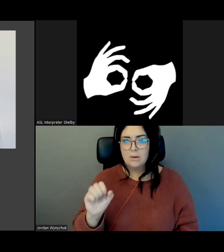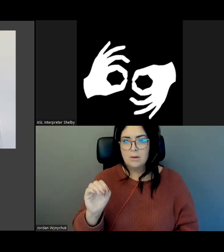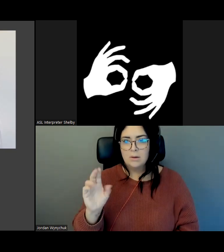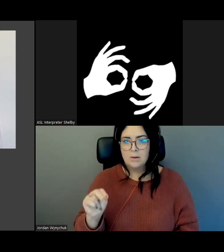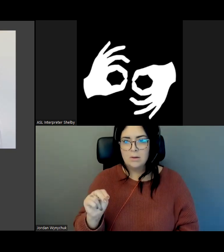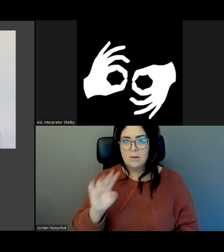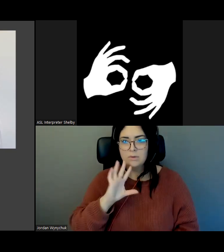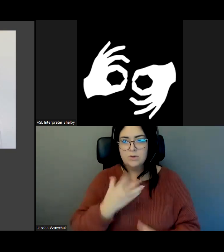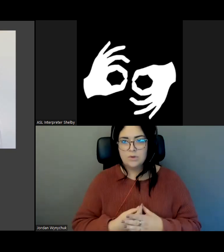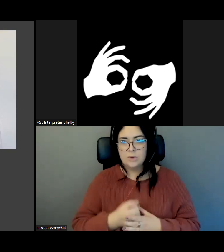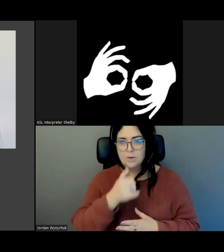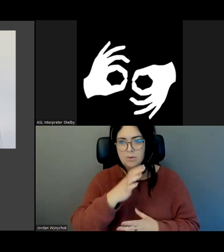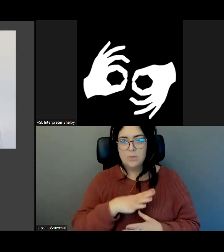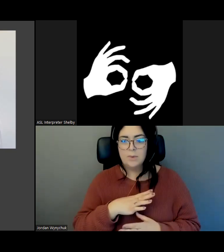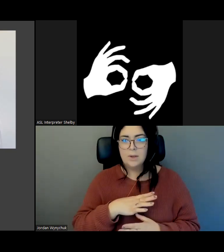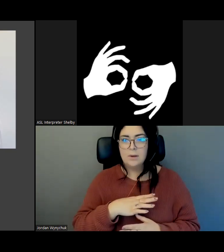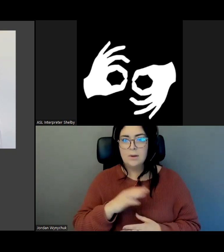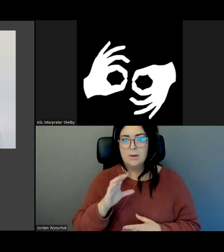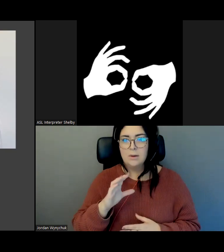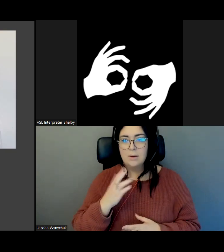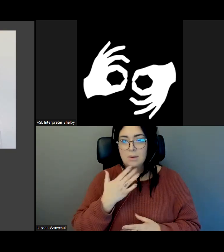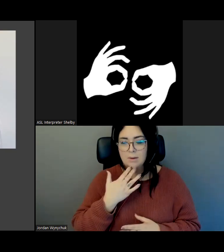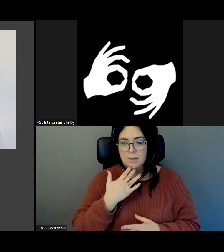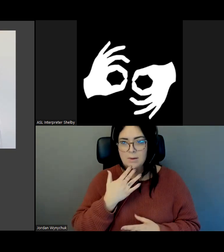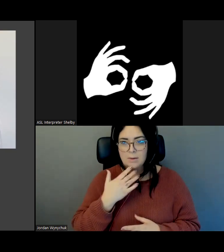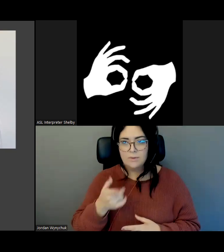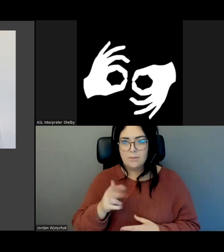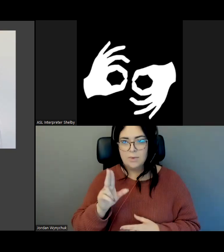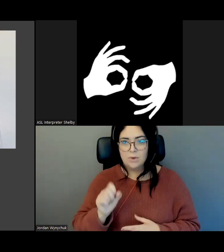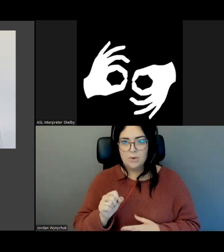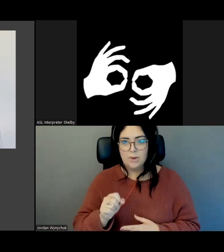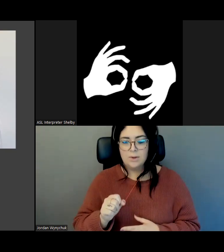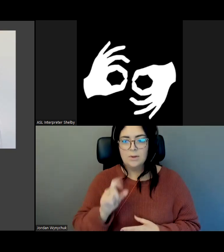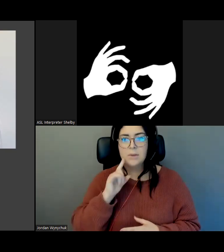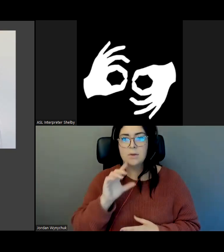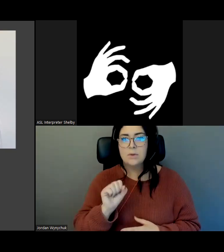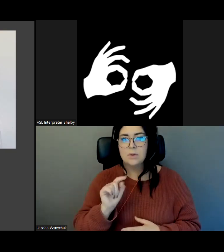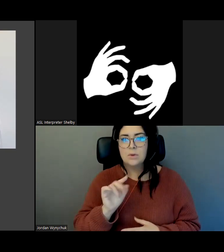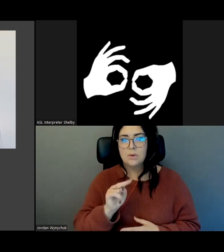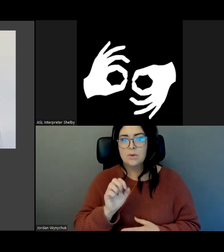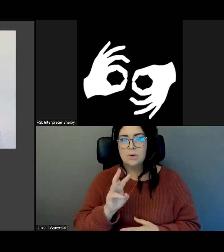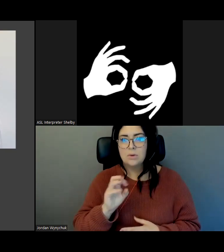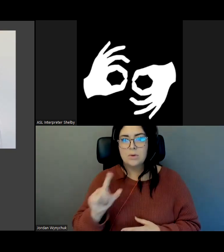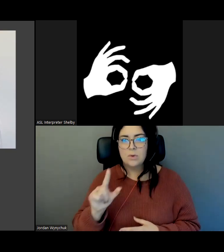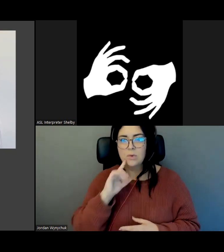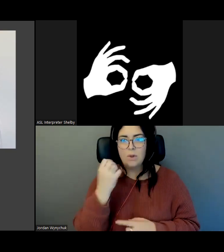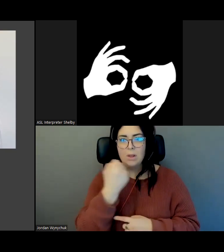a trans woman of color from the US, was pivotal in the Stonewall riots back in the day. And that's